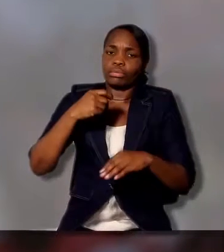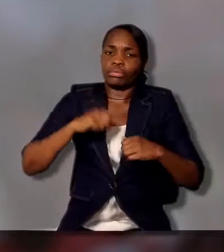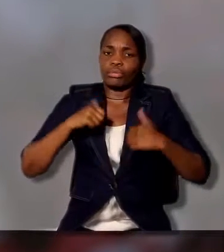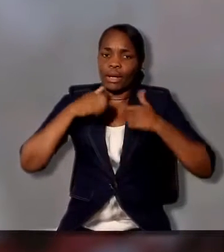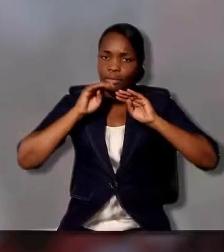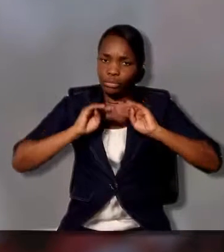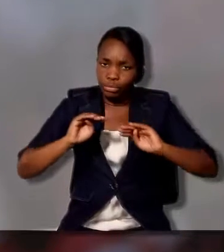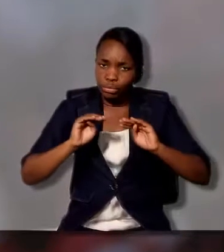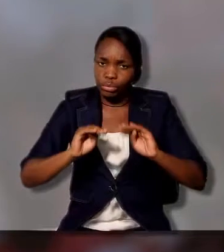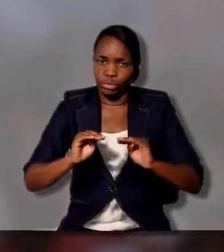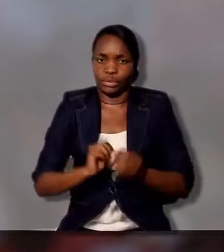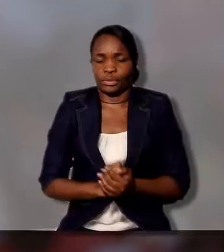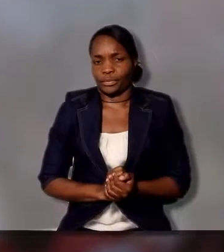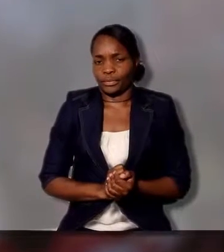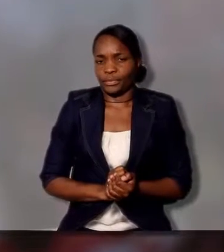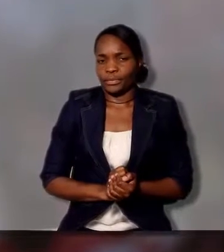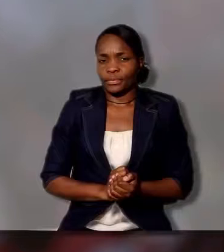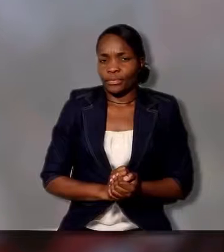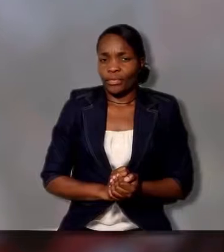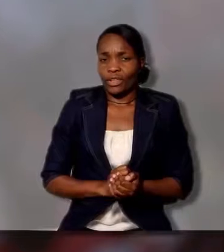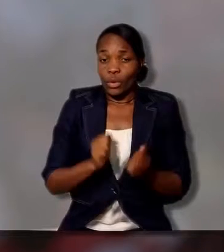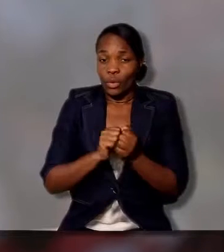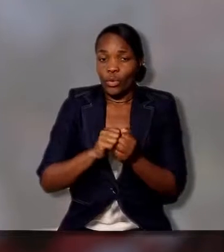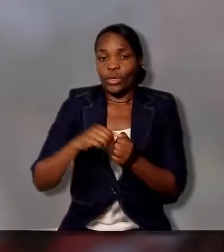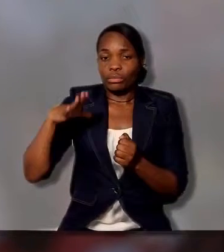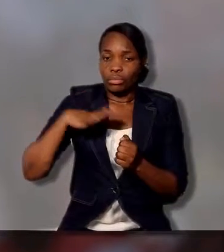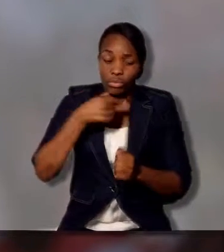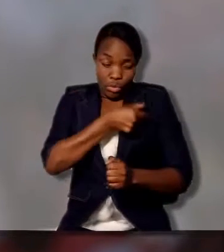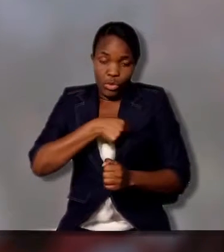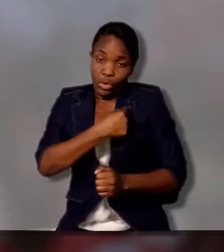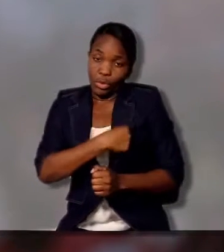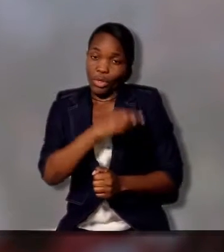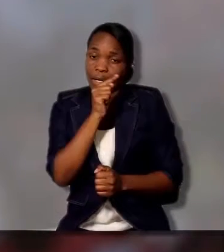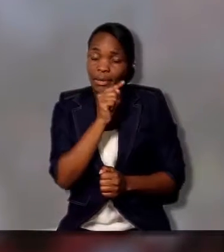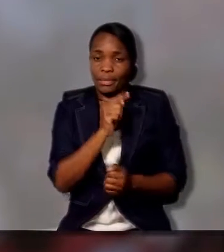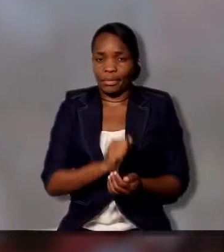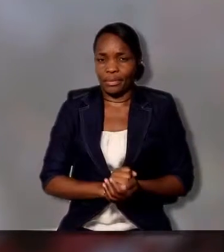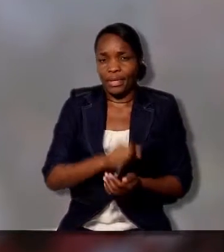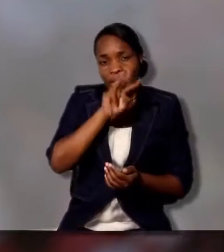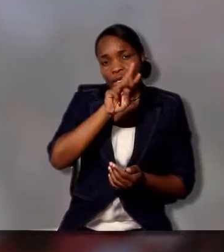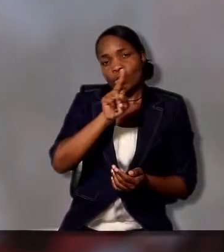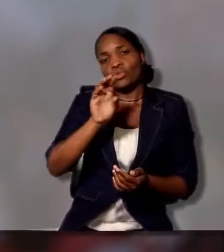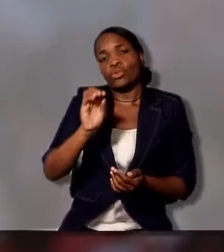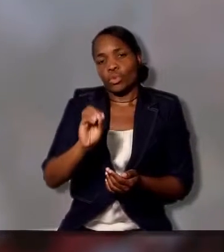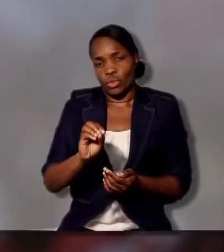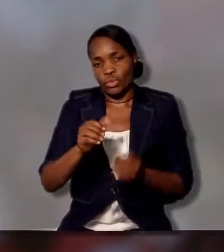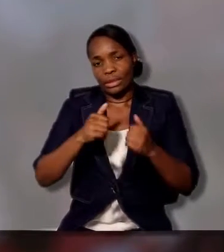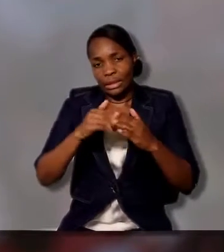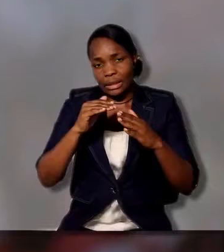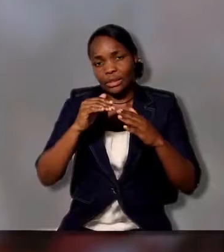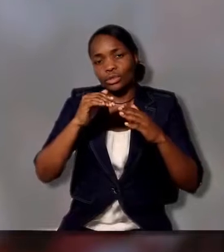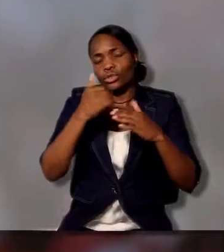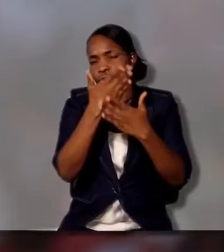education, and the provision of essential drugs. With headquarters in Geneva, Switzerland, the WHO started a